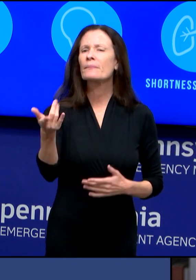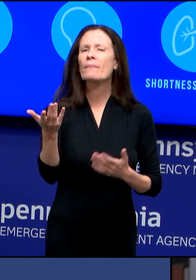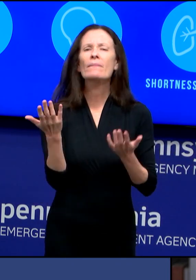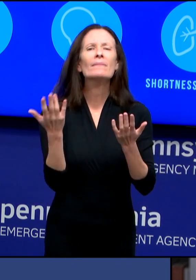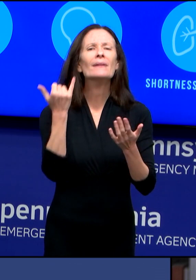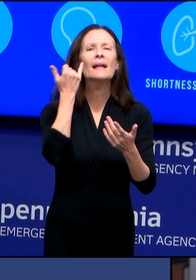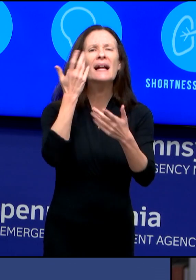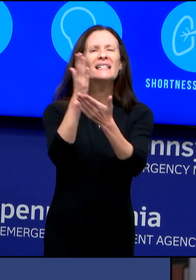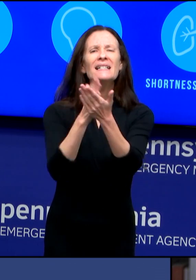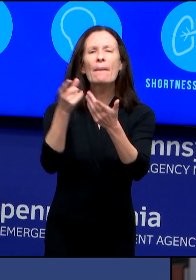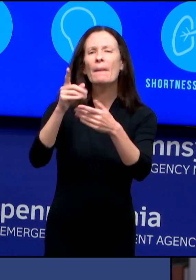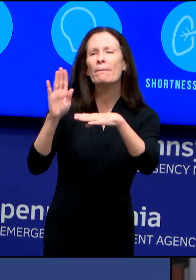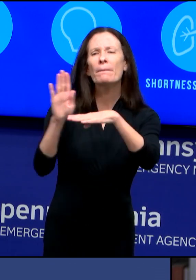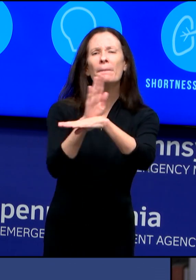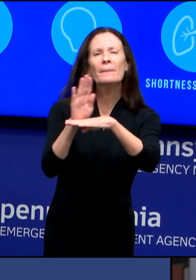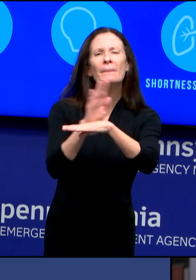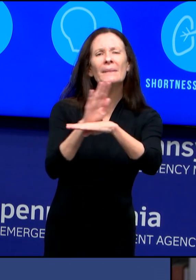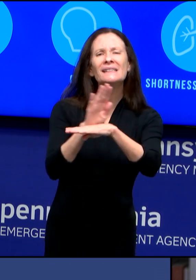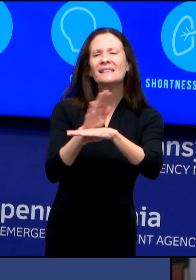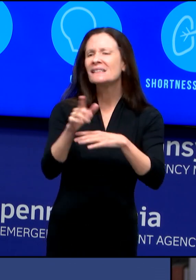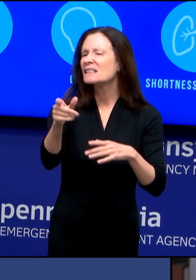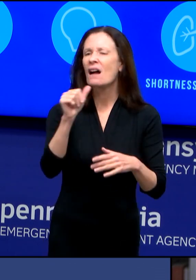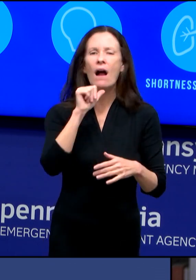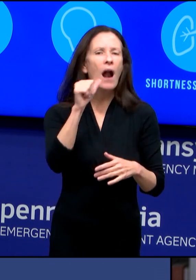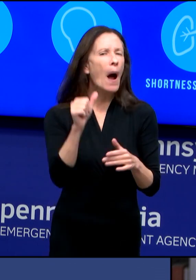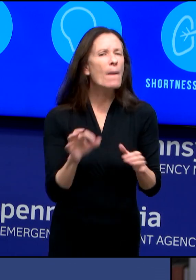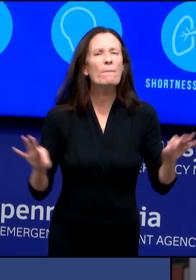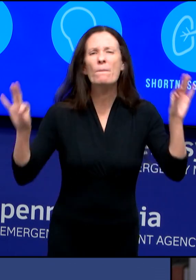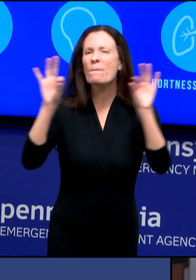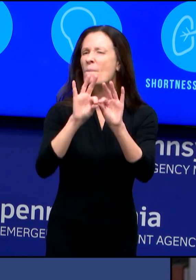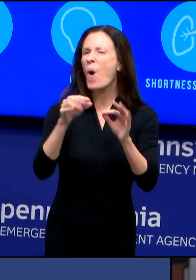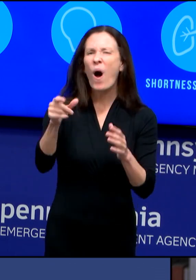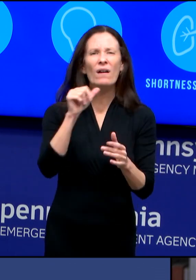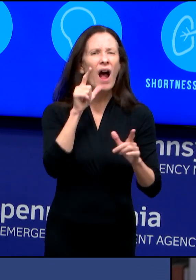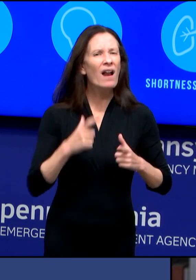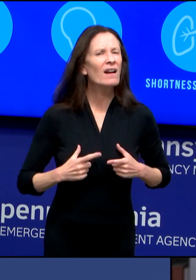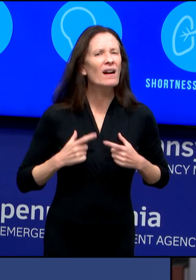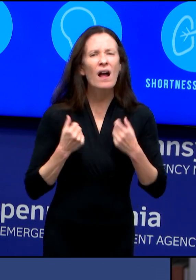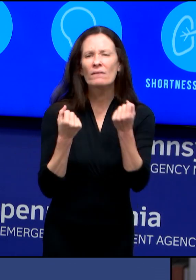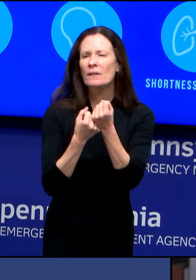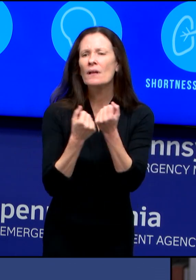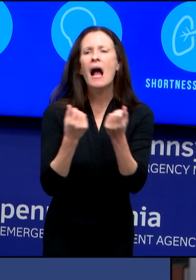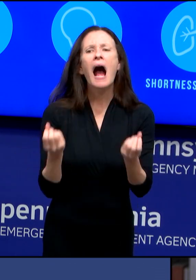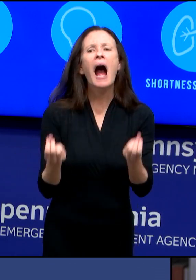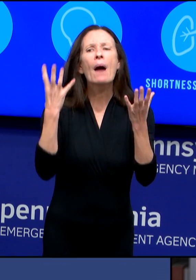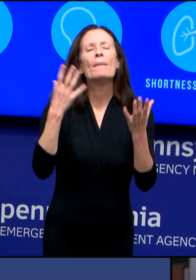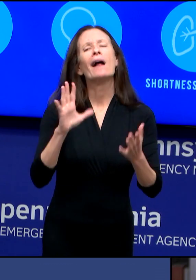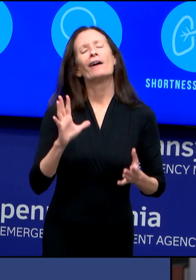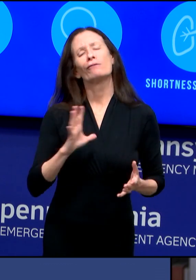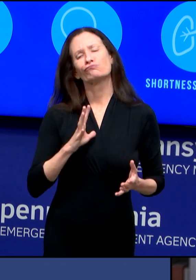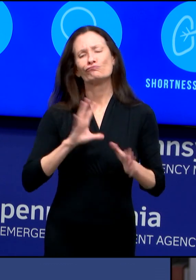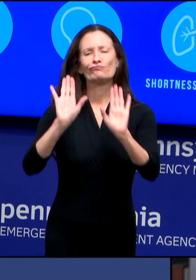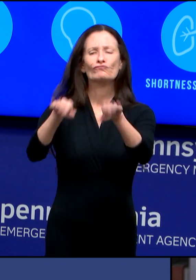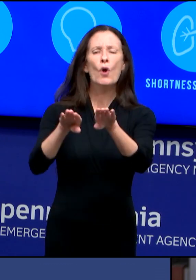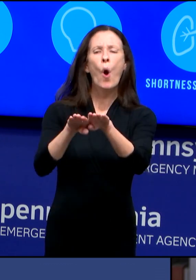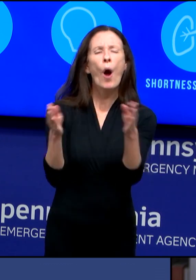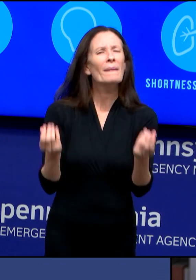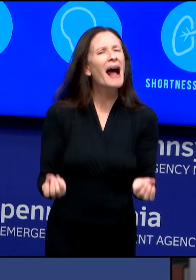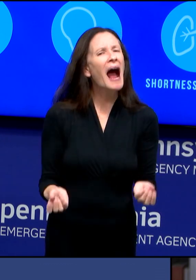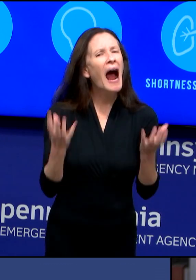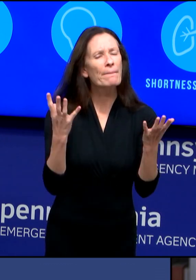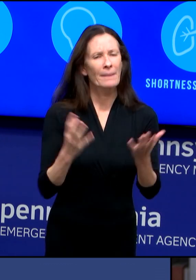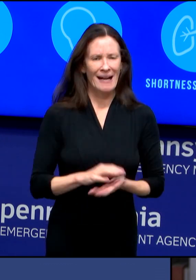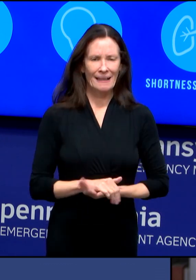The waiver process we've had thousands of waiver requests. I think the